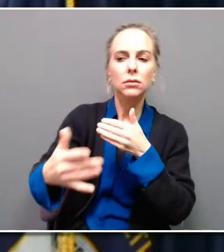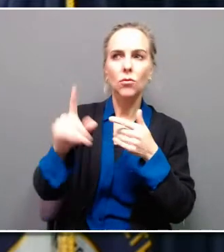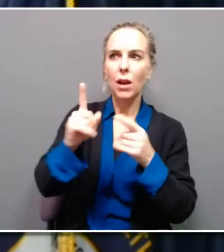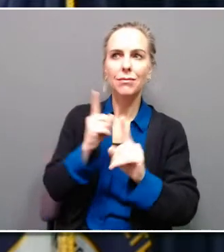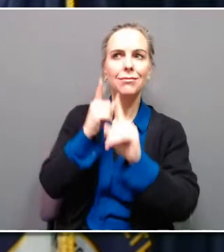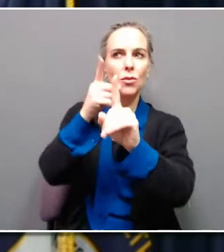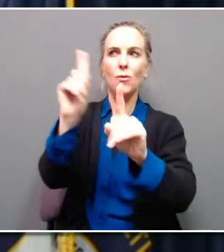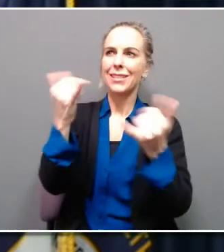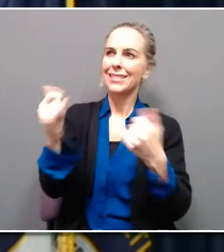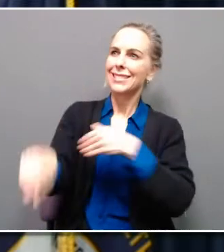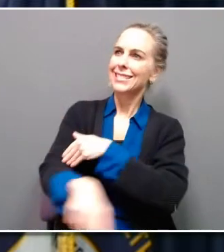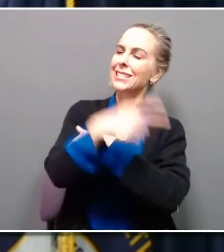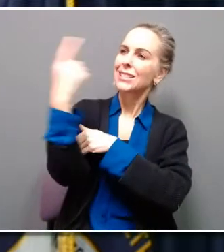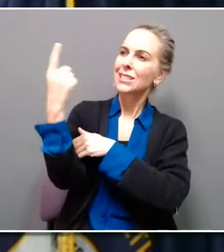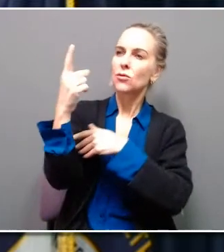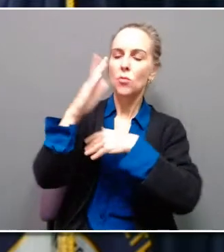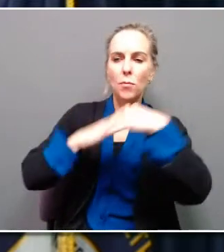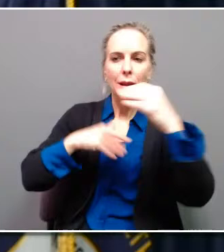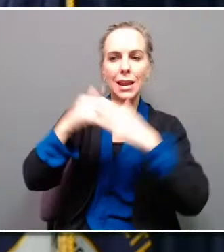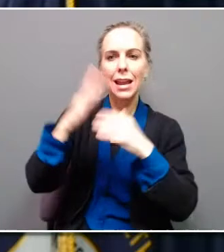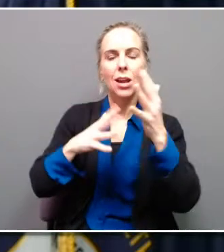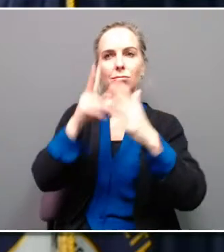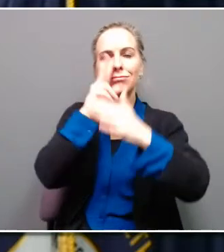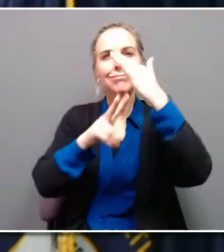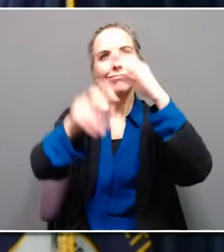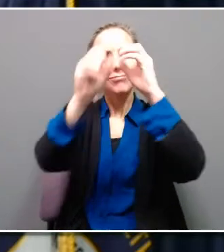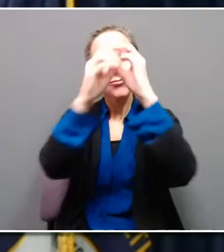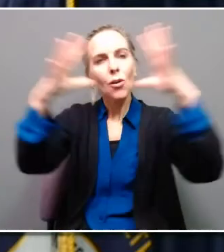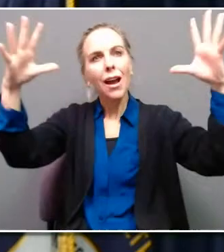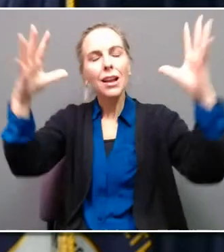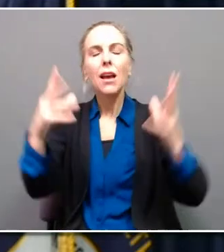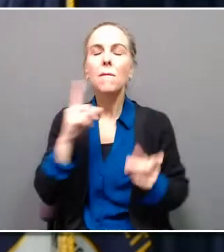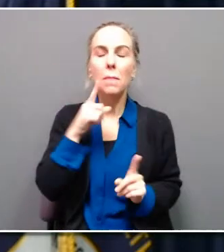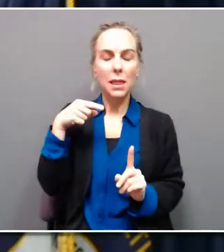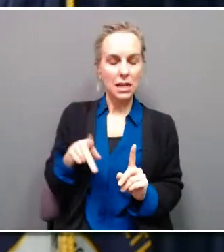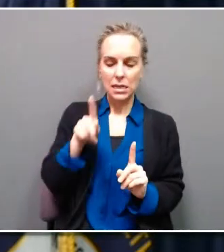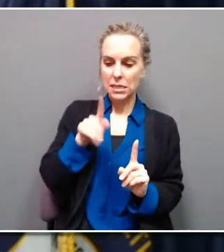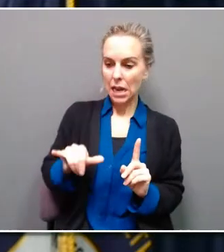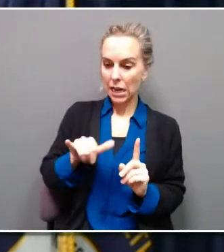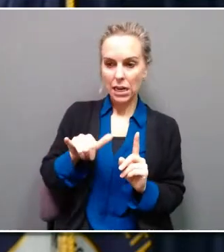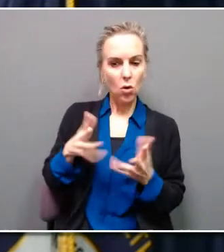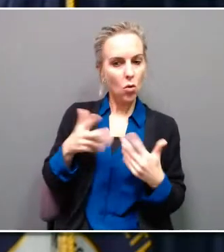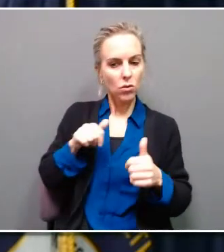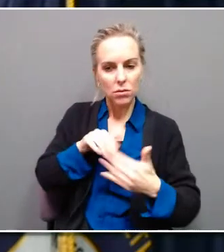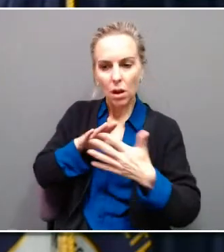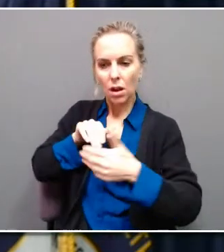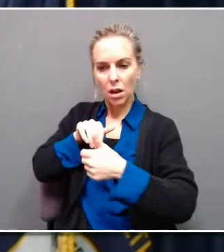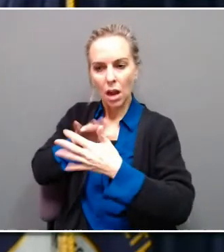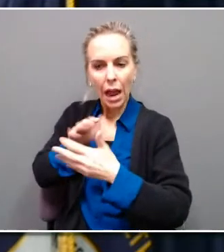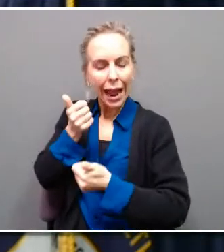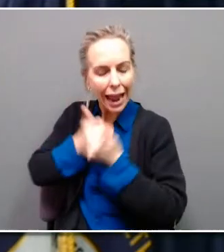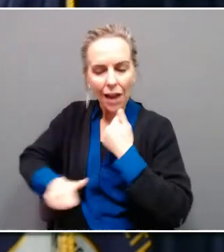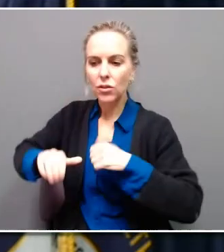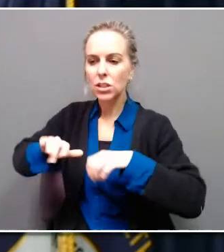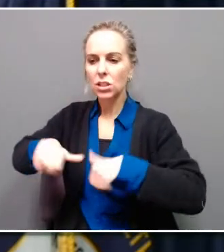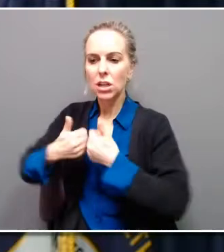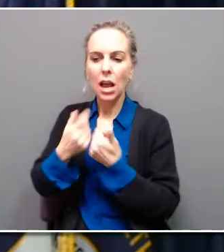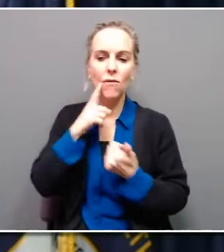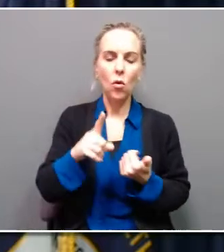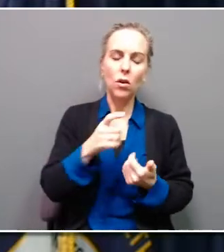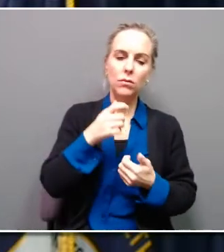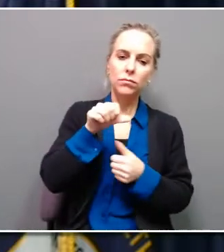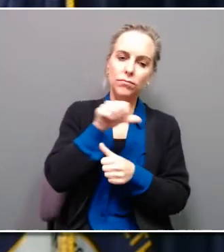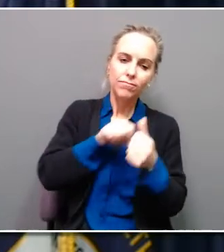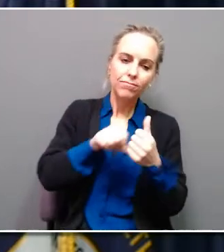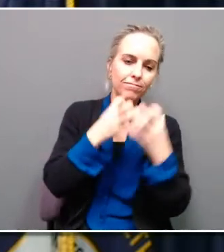we build a bright future. Kentuckians have met every challenge with love, compassion, and empathy for one another, and that